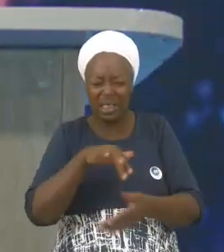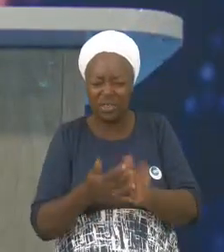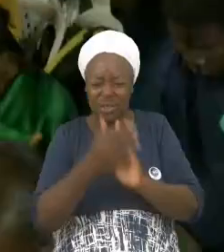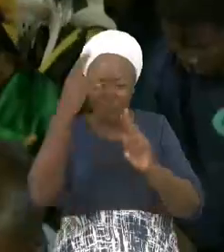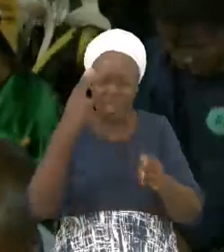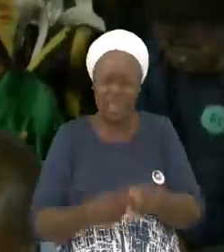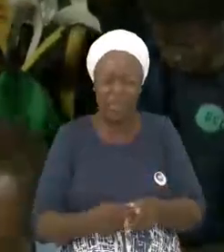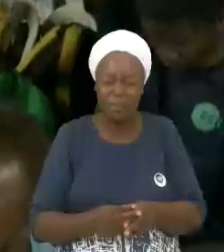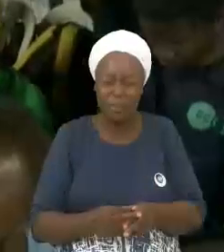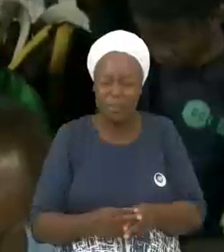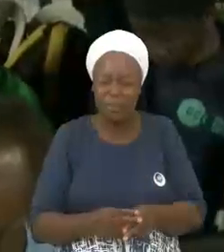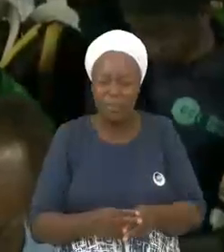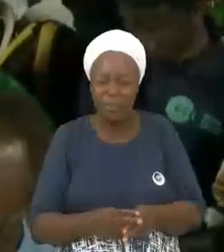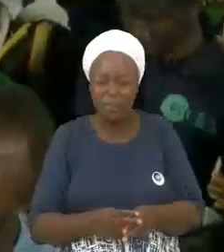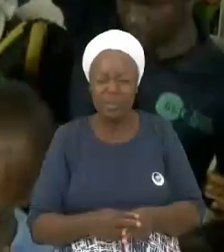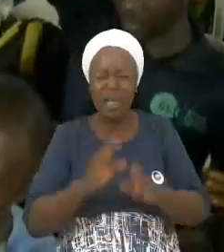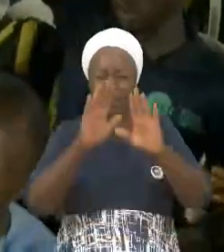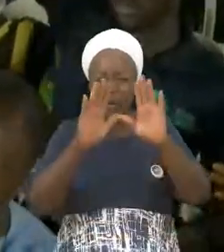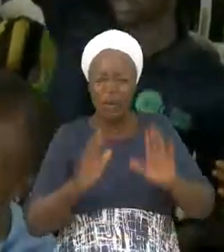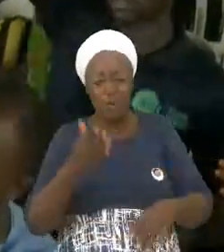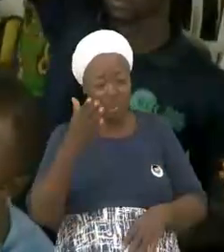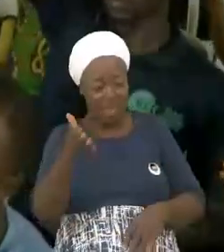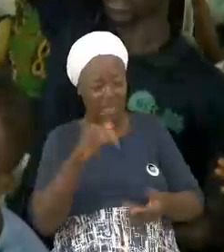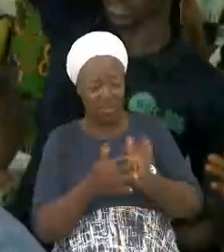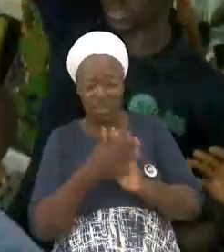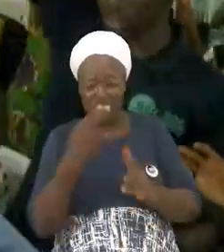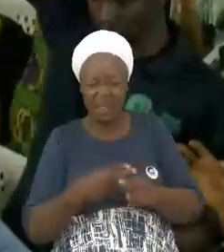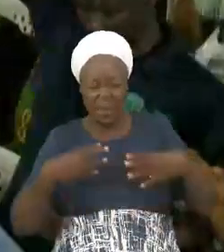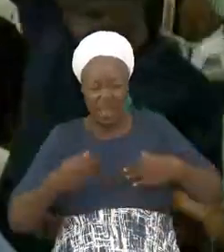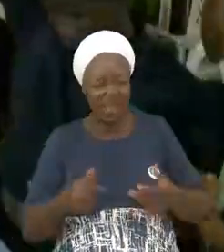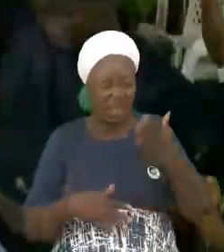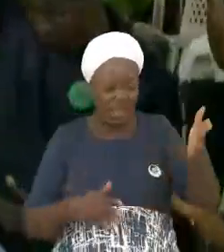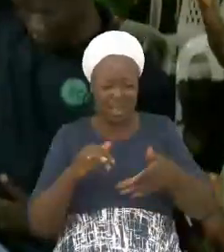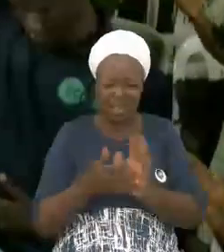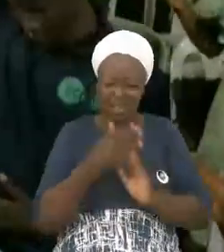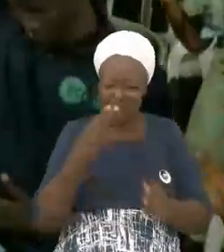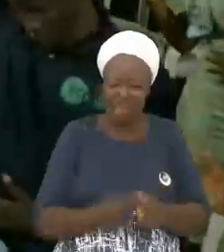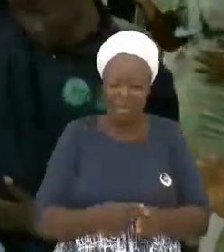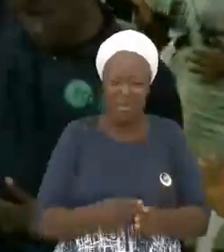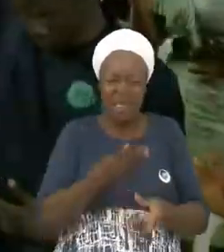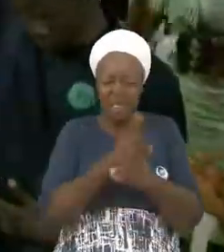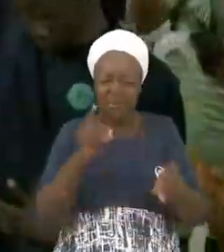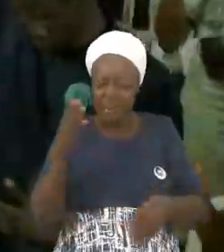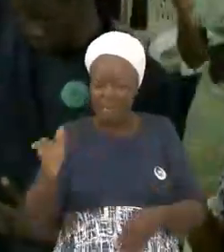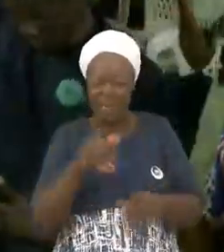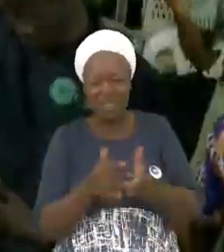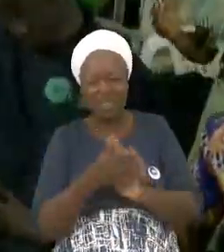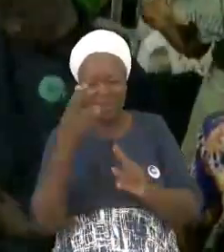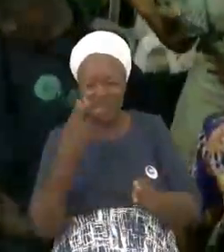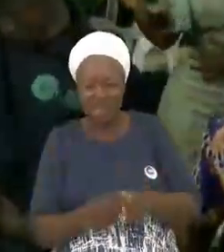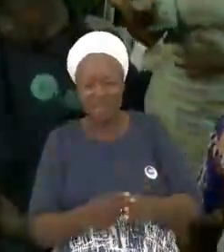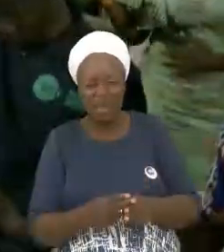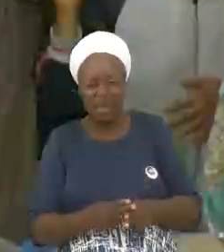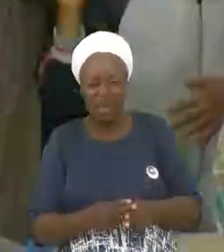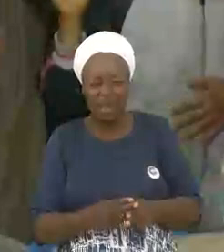name. Miracle there, healing there, deliverance there, signs